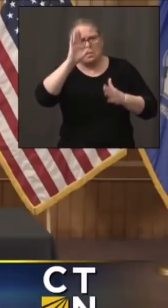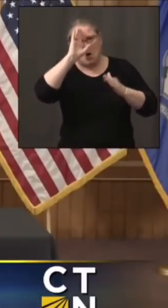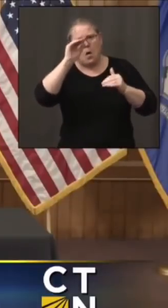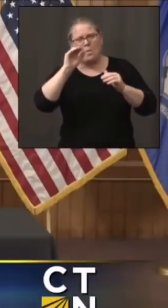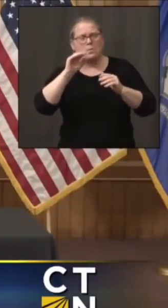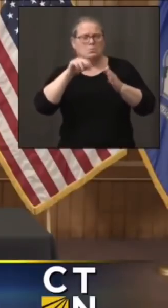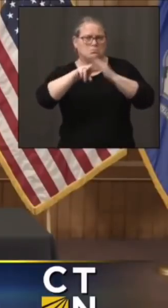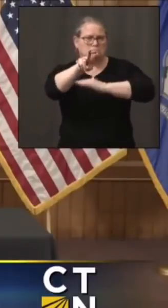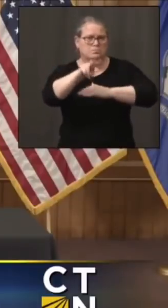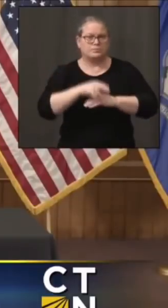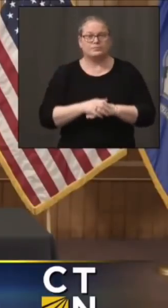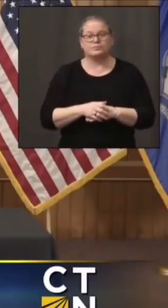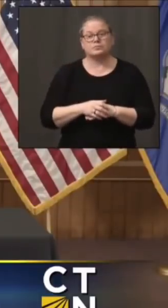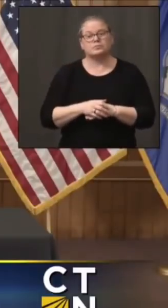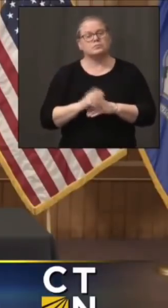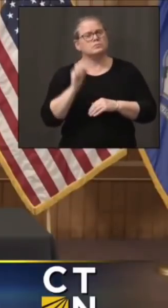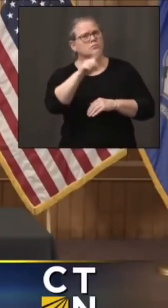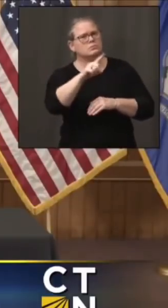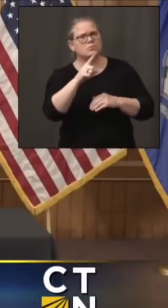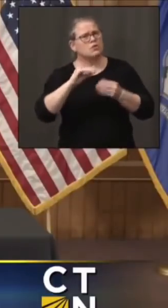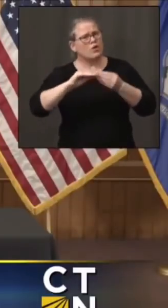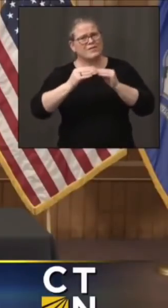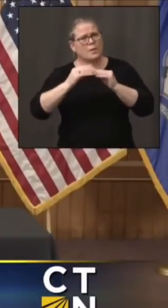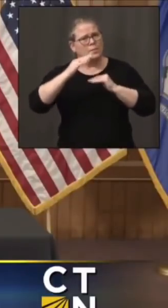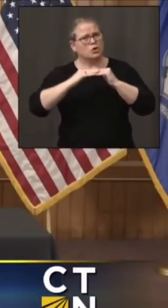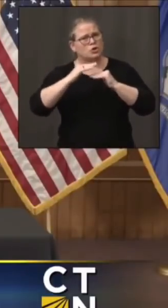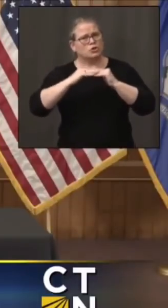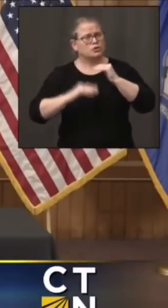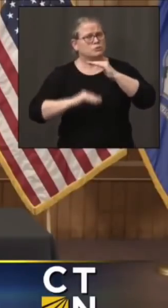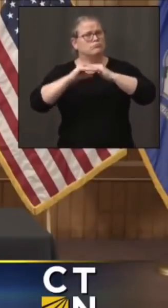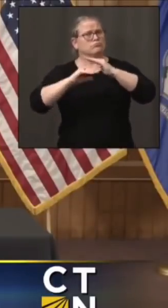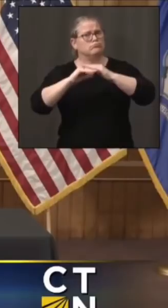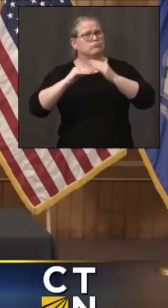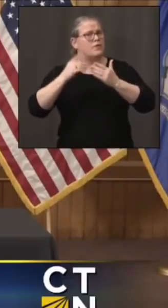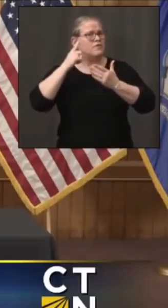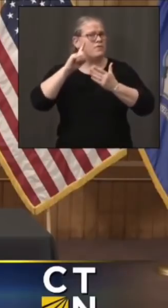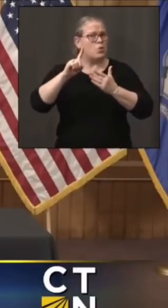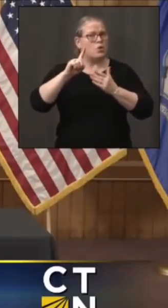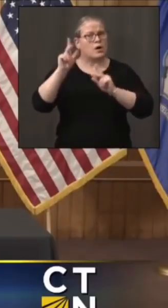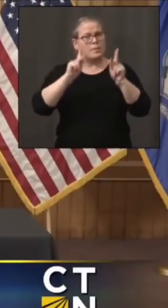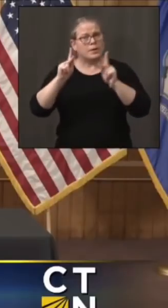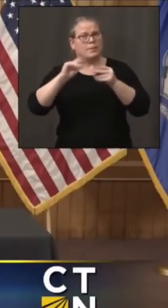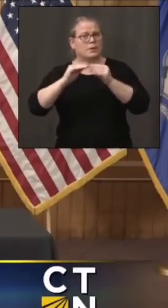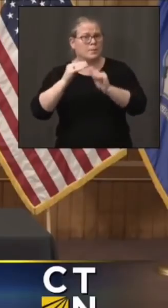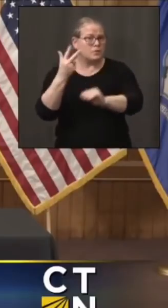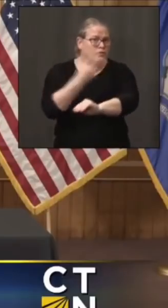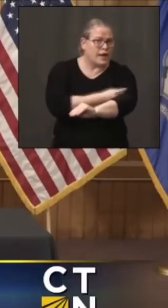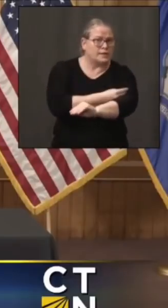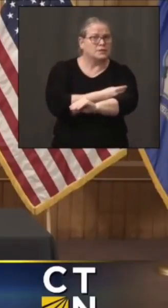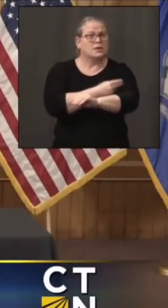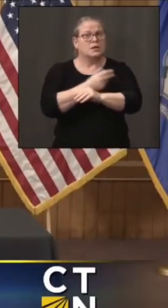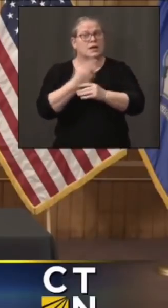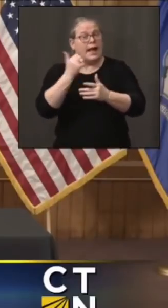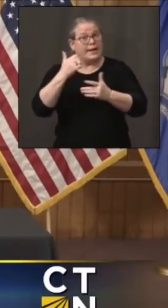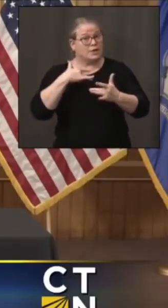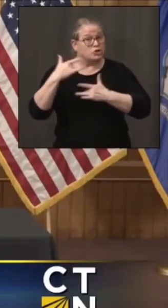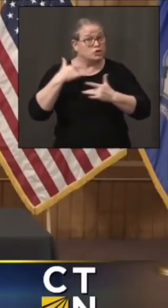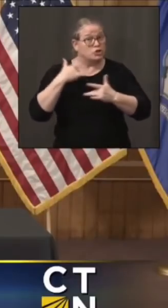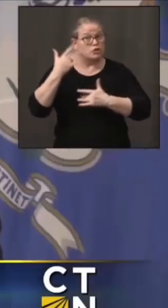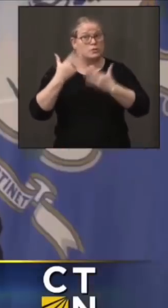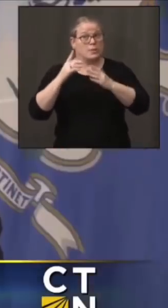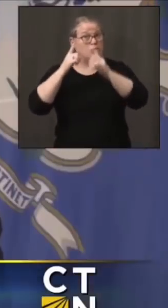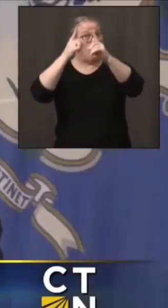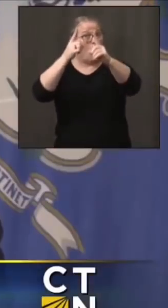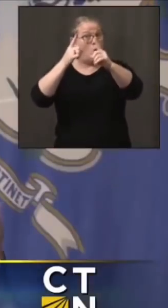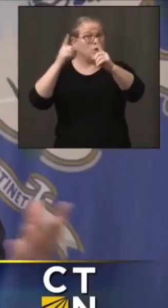see vaccinated each month? Are there any concerns that may hinder the state from reaching those goals? Yeah, we don't